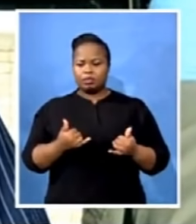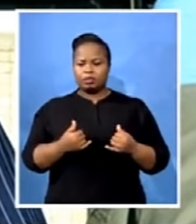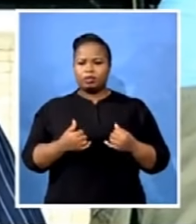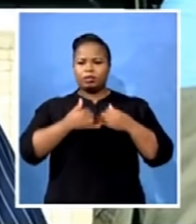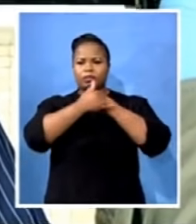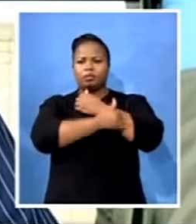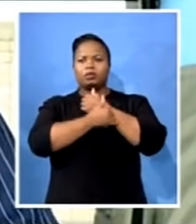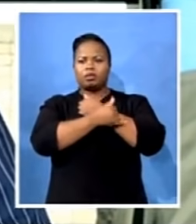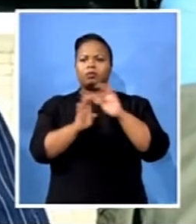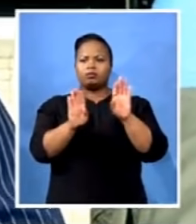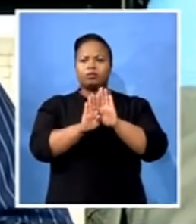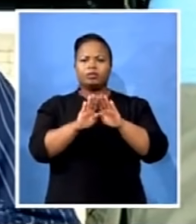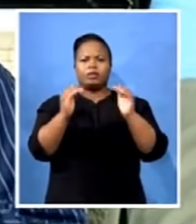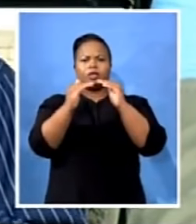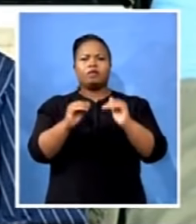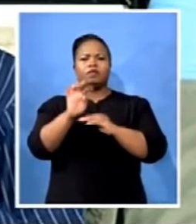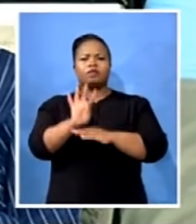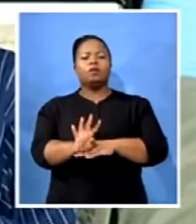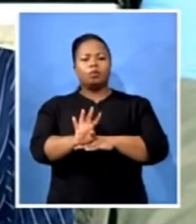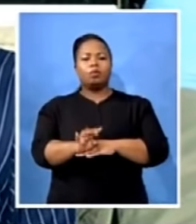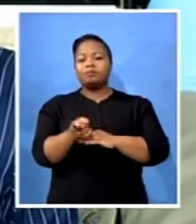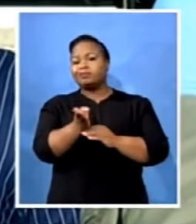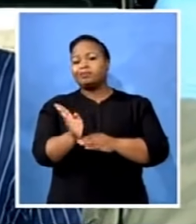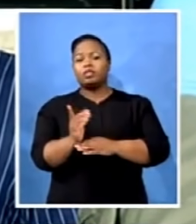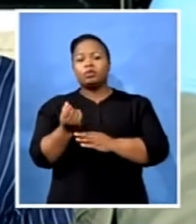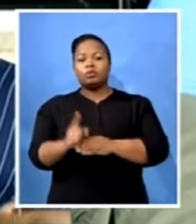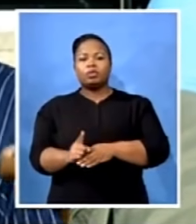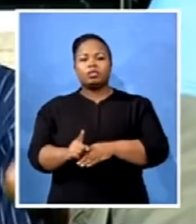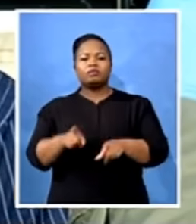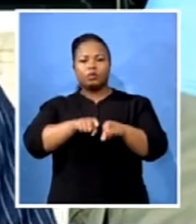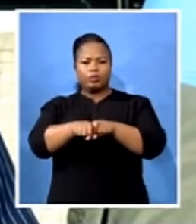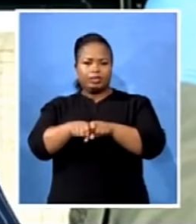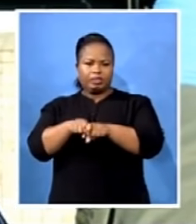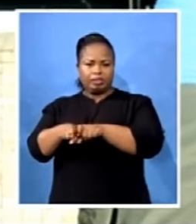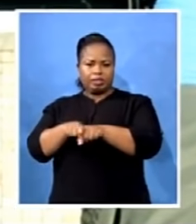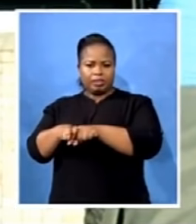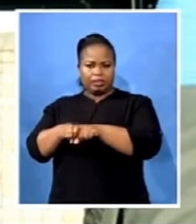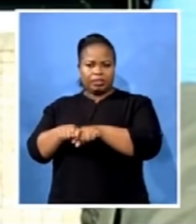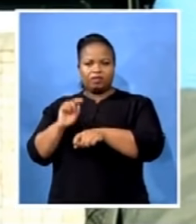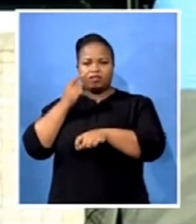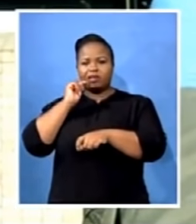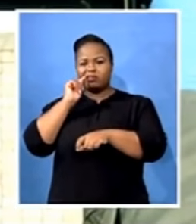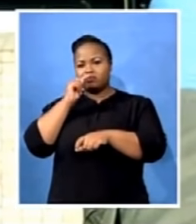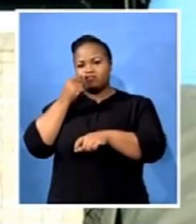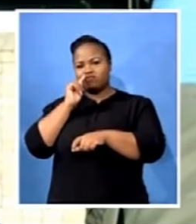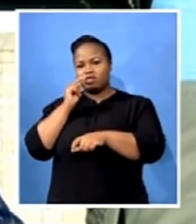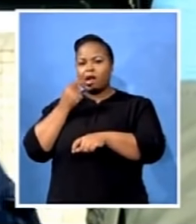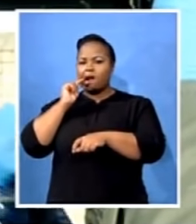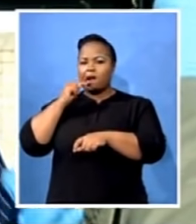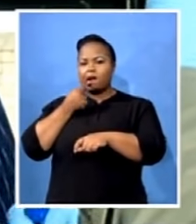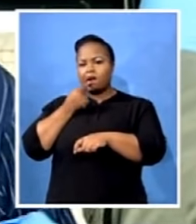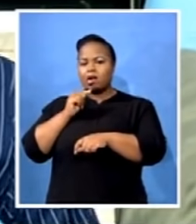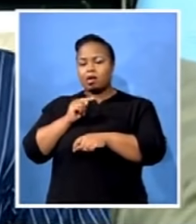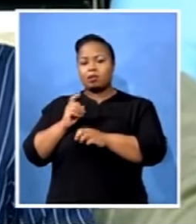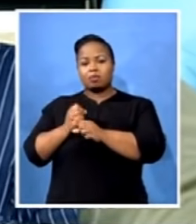testing and then testing and ensuring that they themselves, like Gautrain